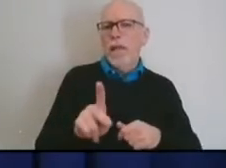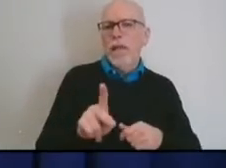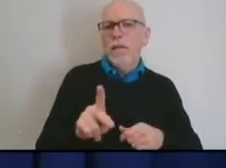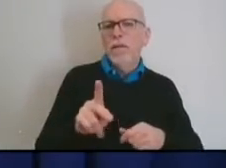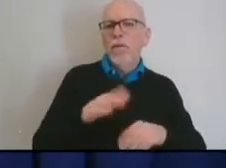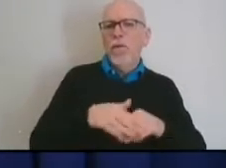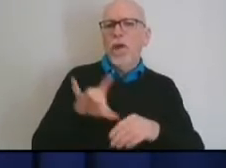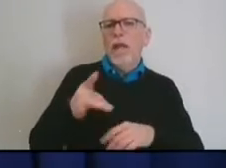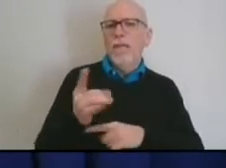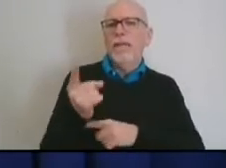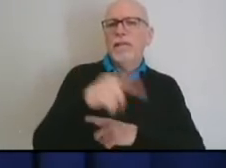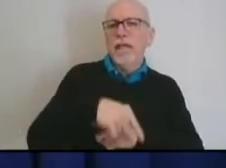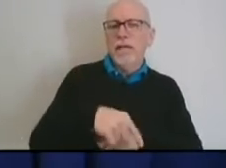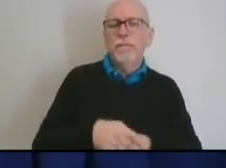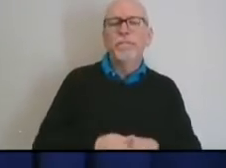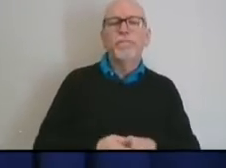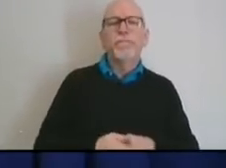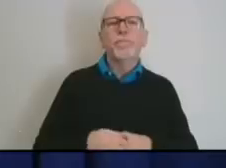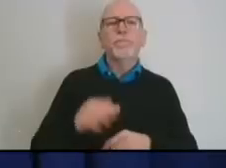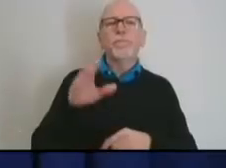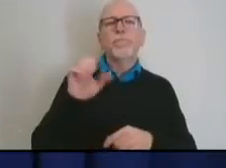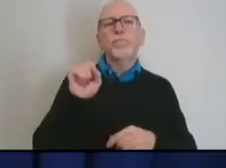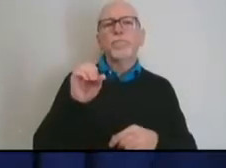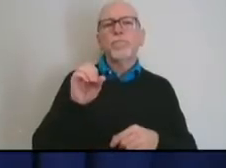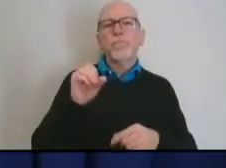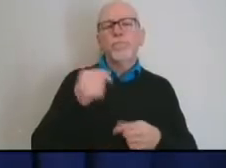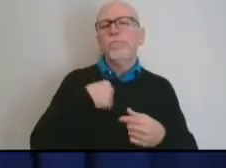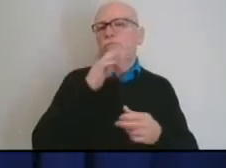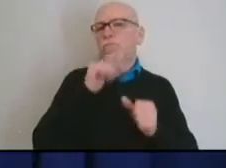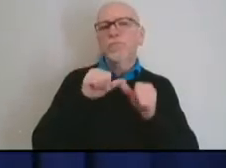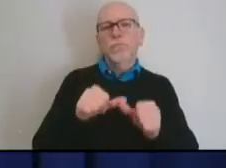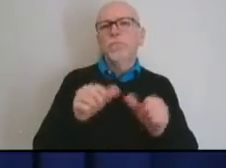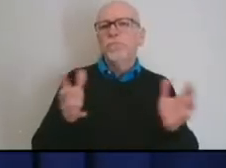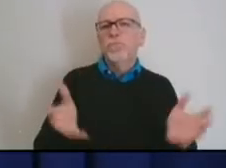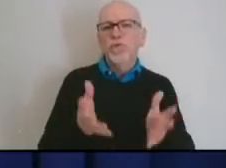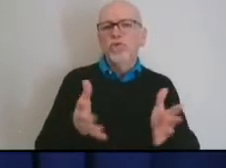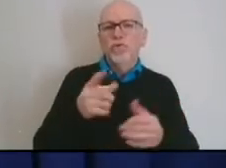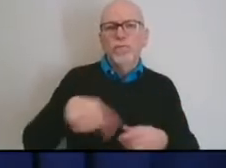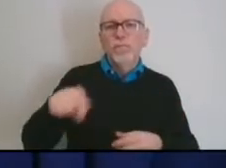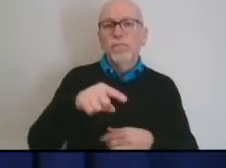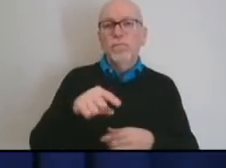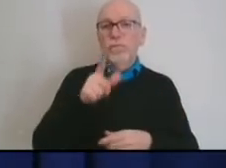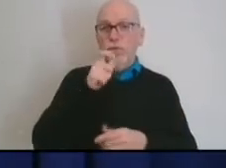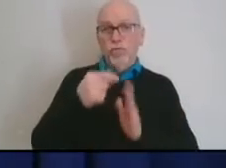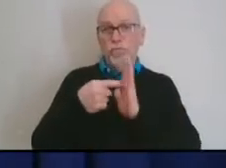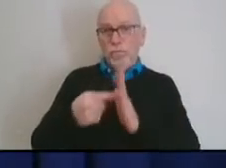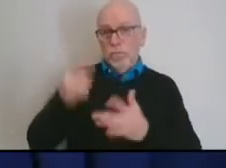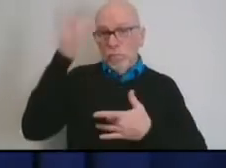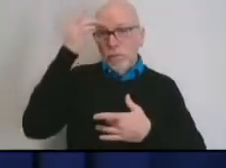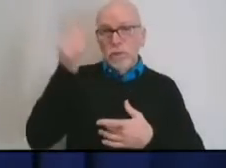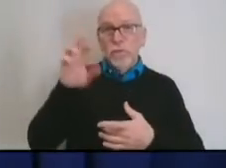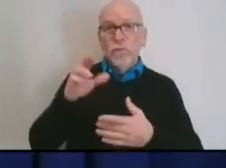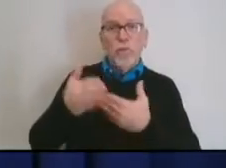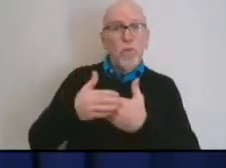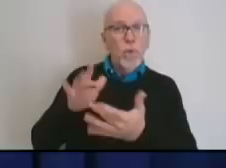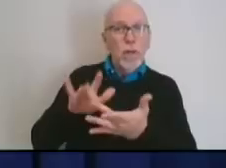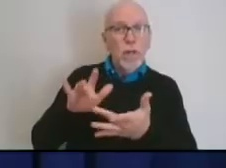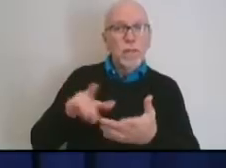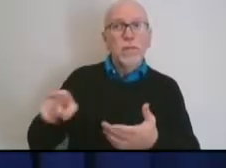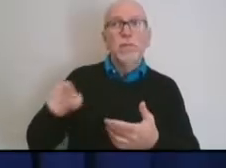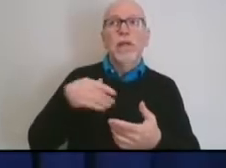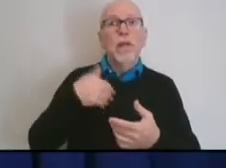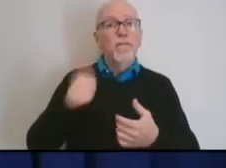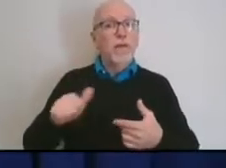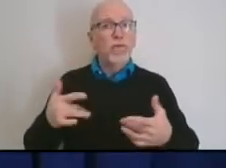day 8. So I'm going to continue to encourage Hoosiers that are symptomatic or are close contacts, if they have concerns, that they